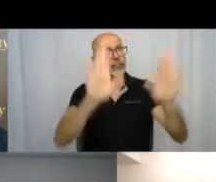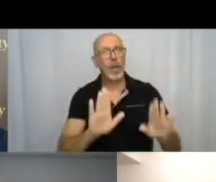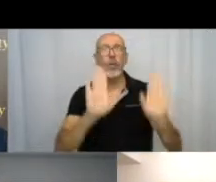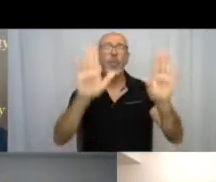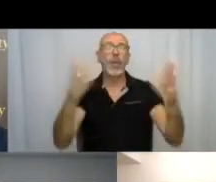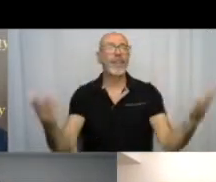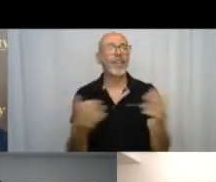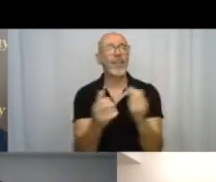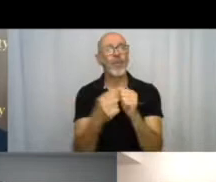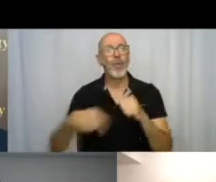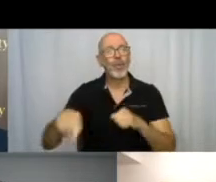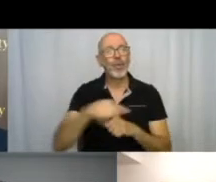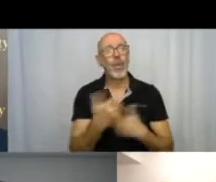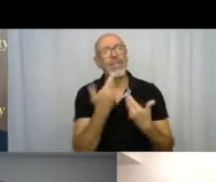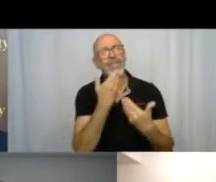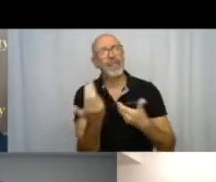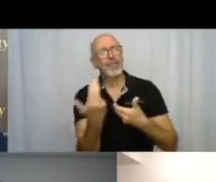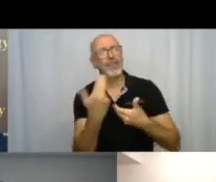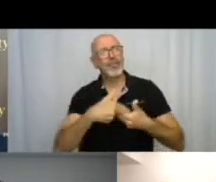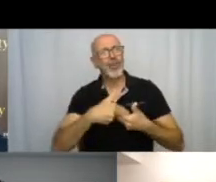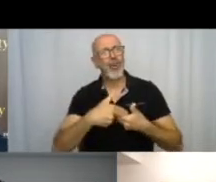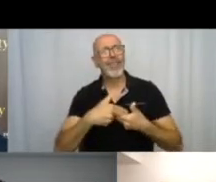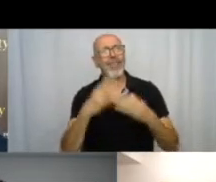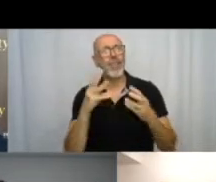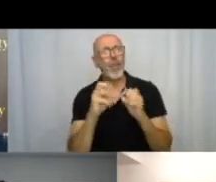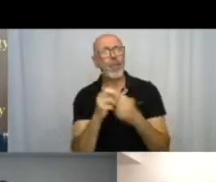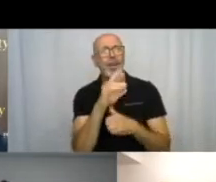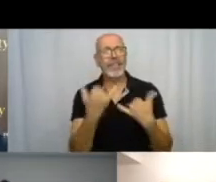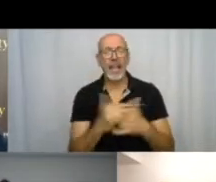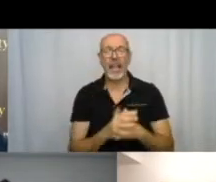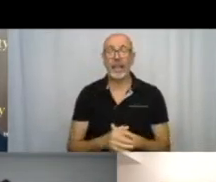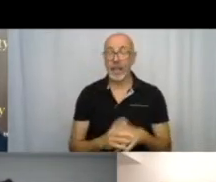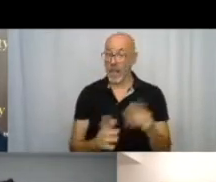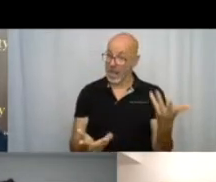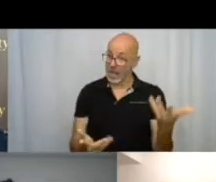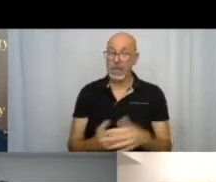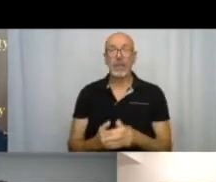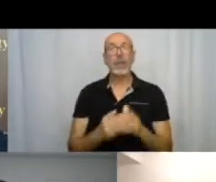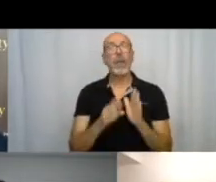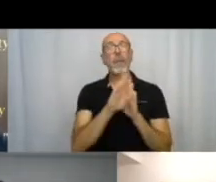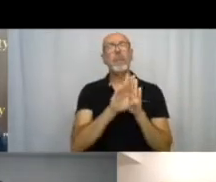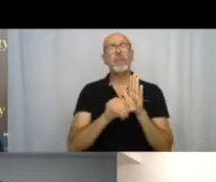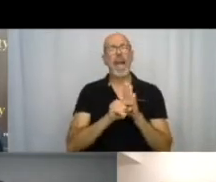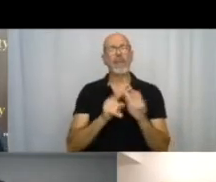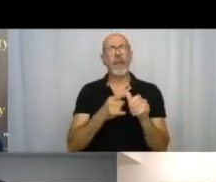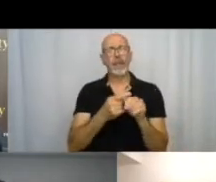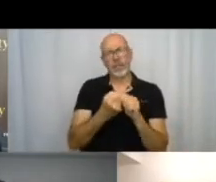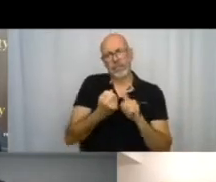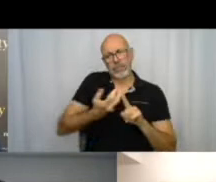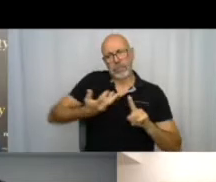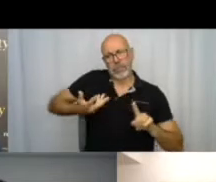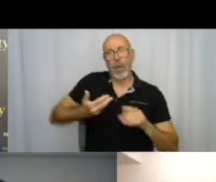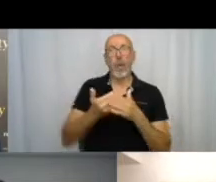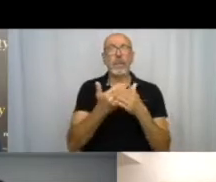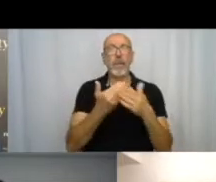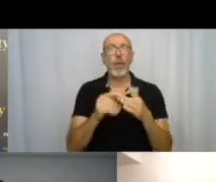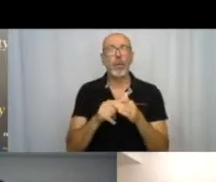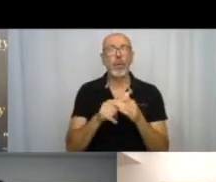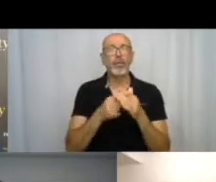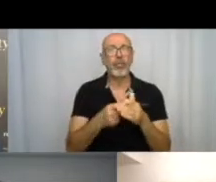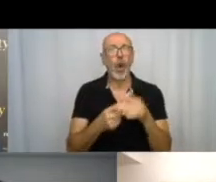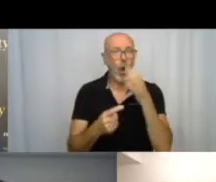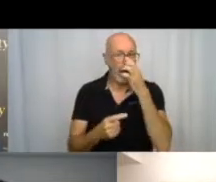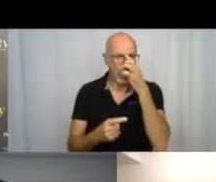all of you. Thanks for joining our webinar today. Wanted to give you a little bit of background before we get into some